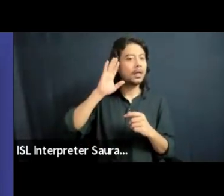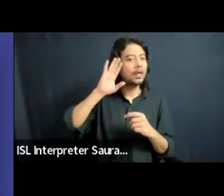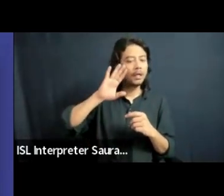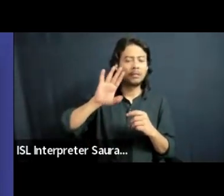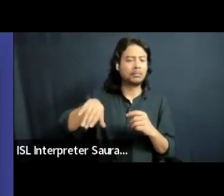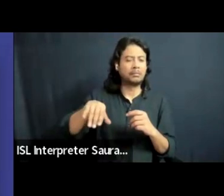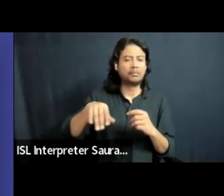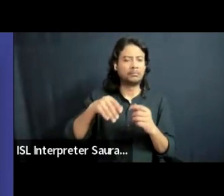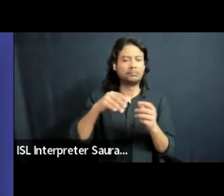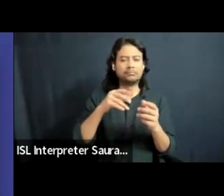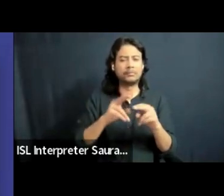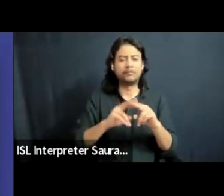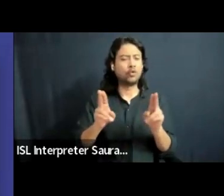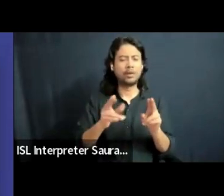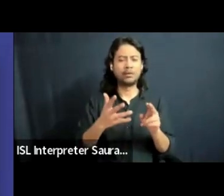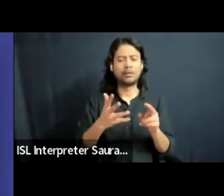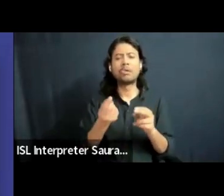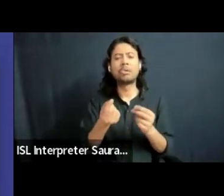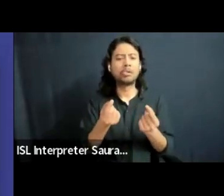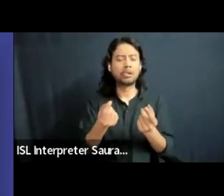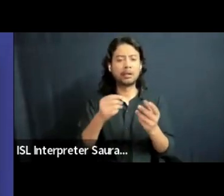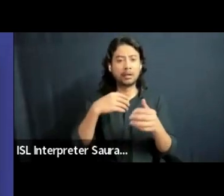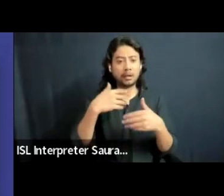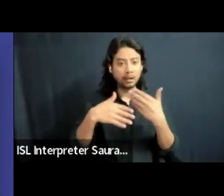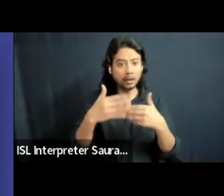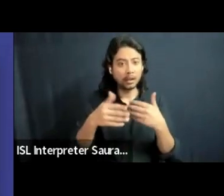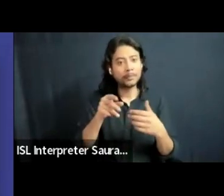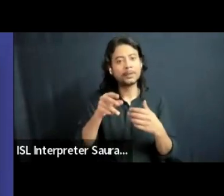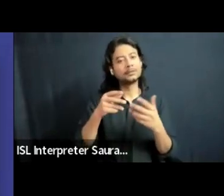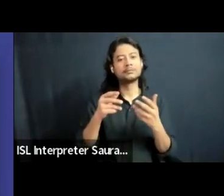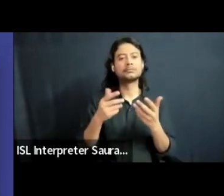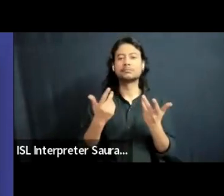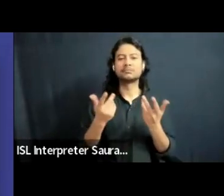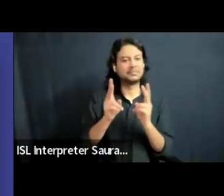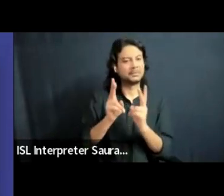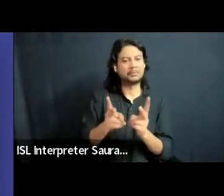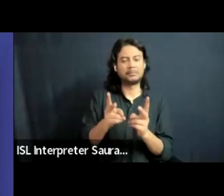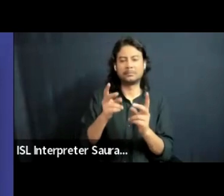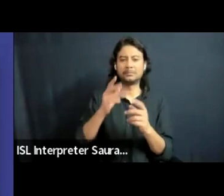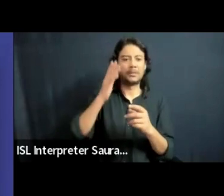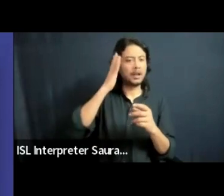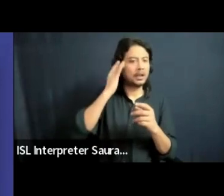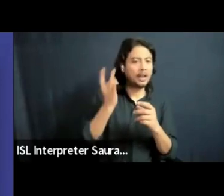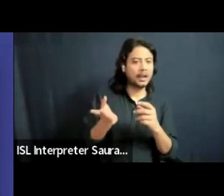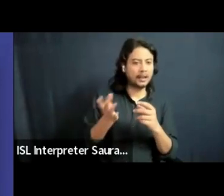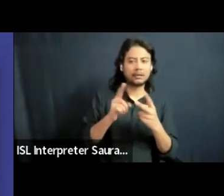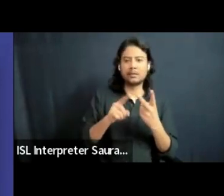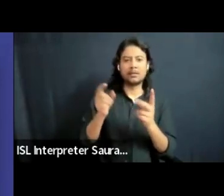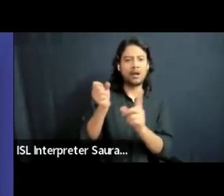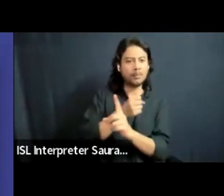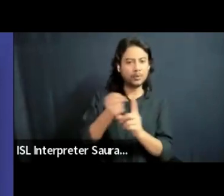go into the realms of neglect and abuse and violence. A wider understanding of